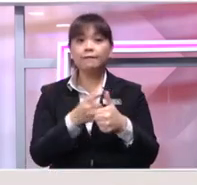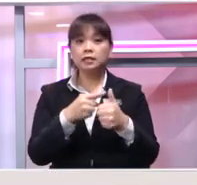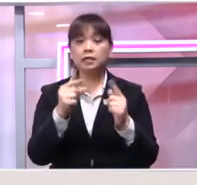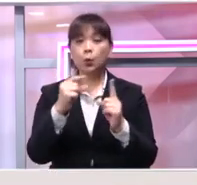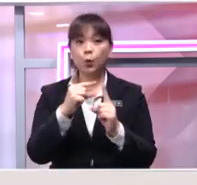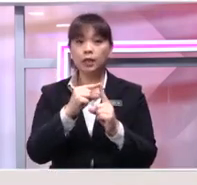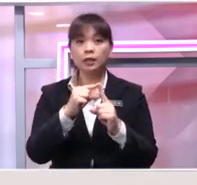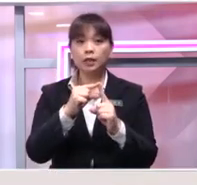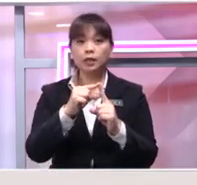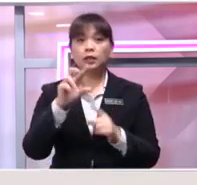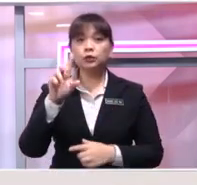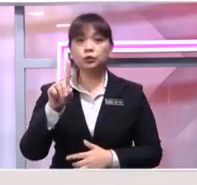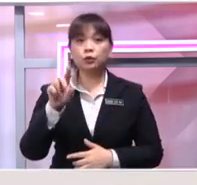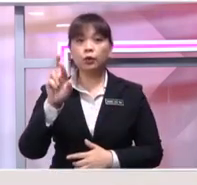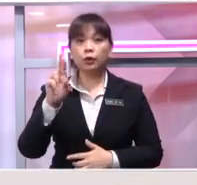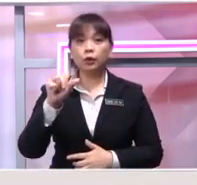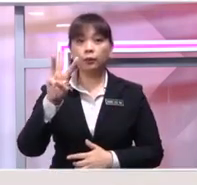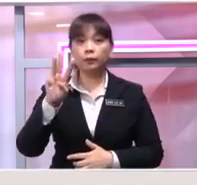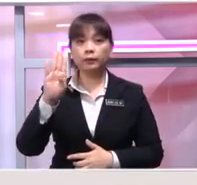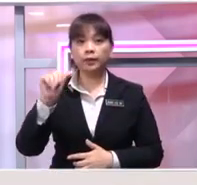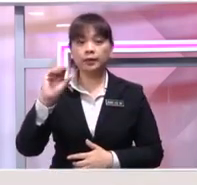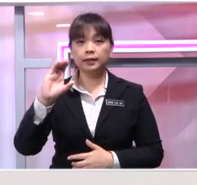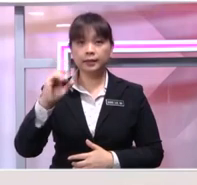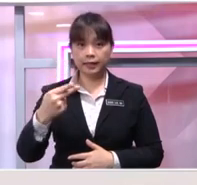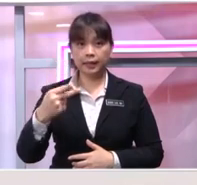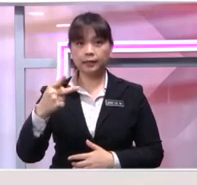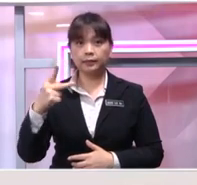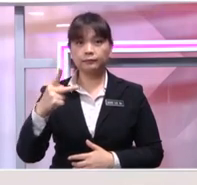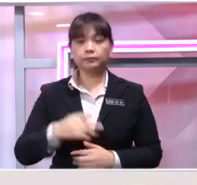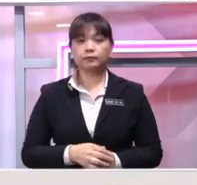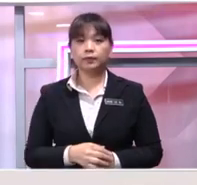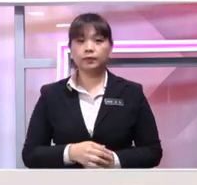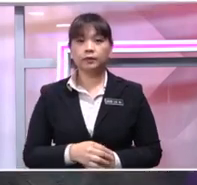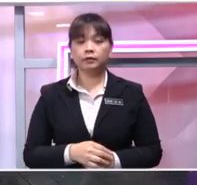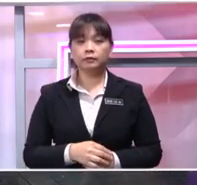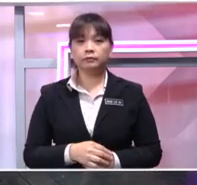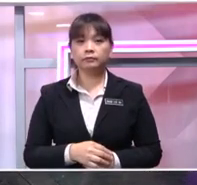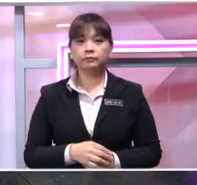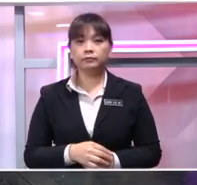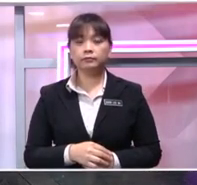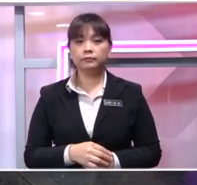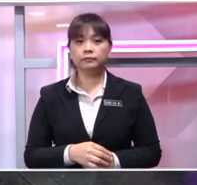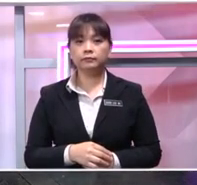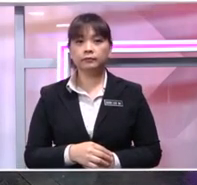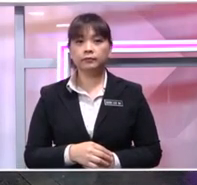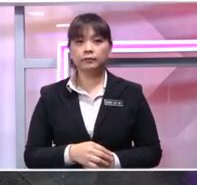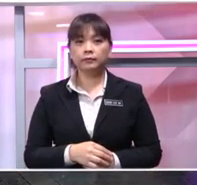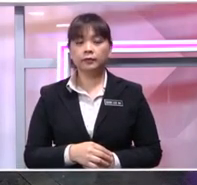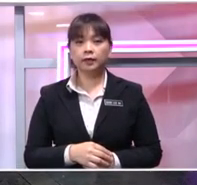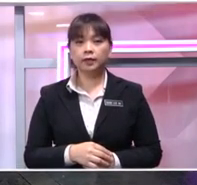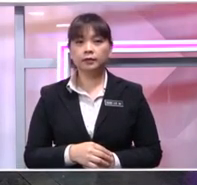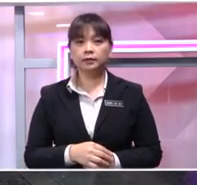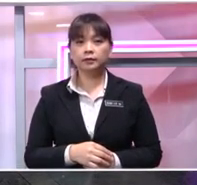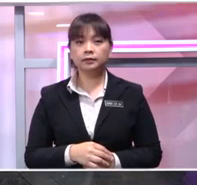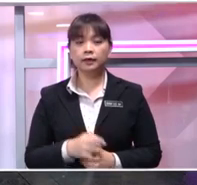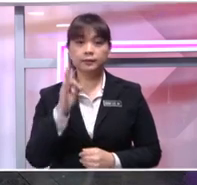from Alicia. The text, Alicia, who recite that? I think it's Fazrina, right?